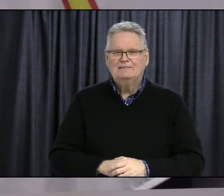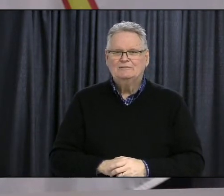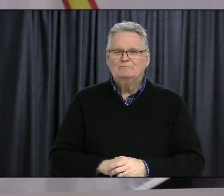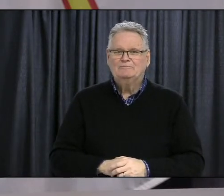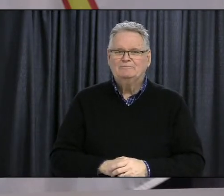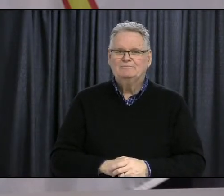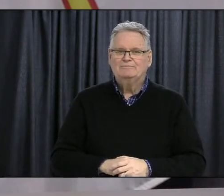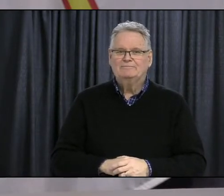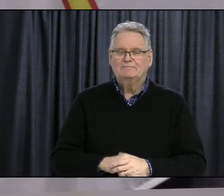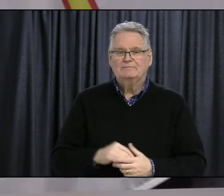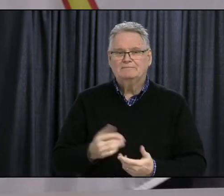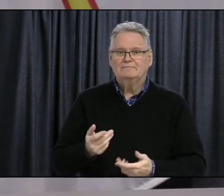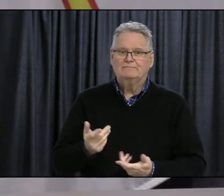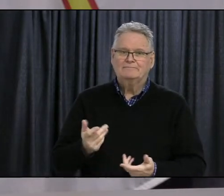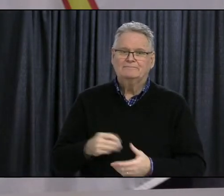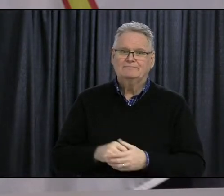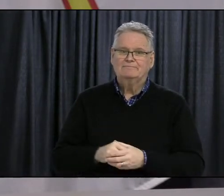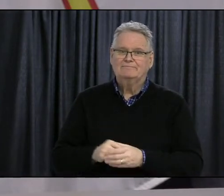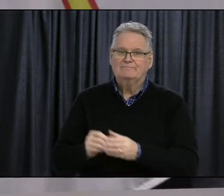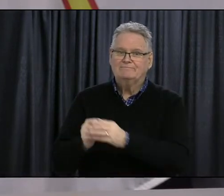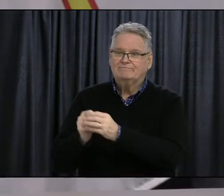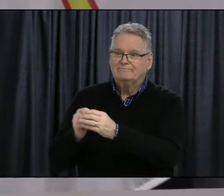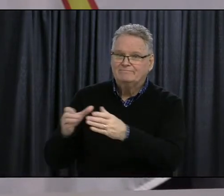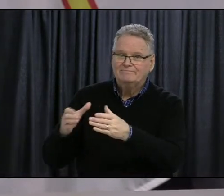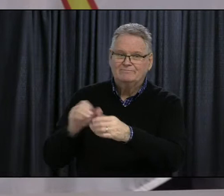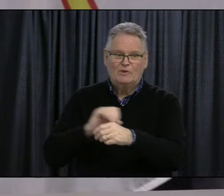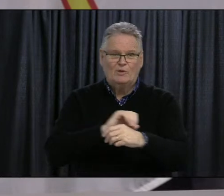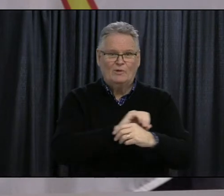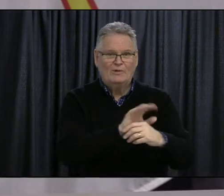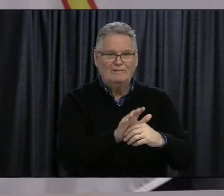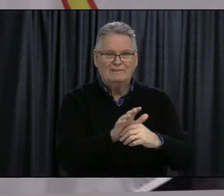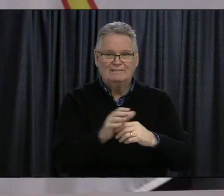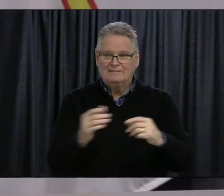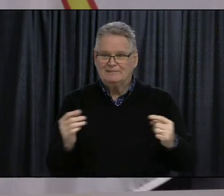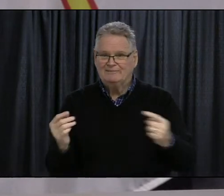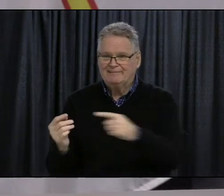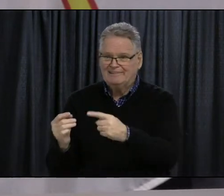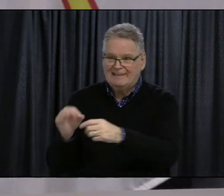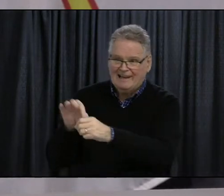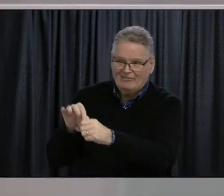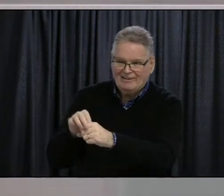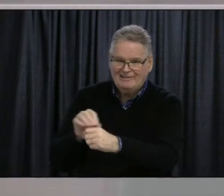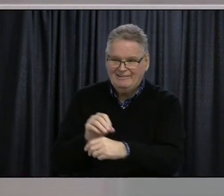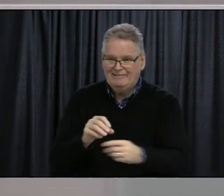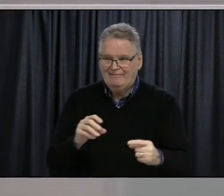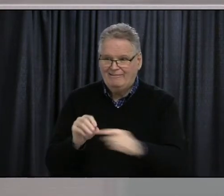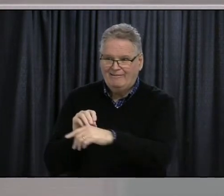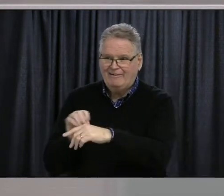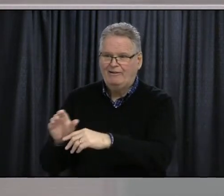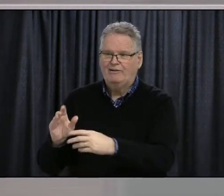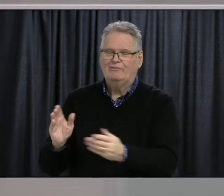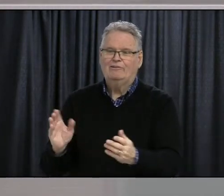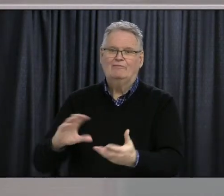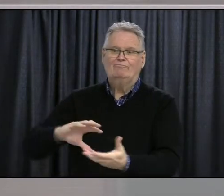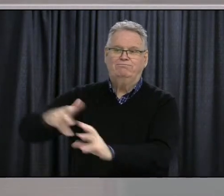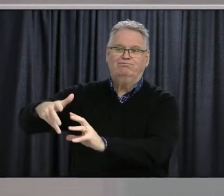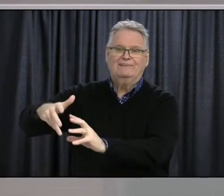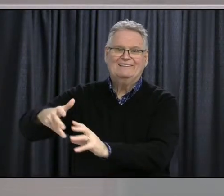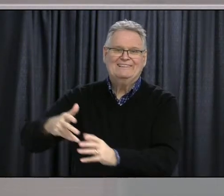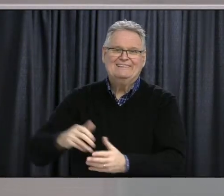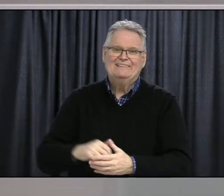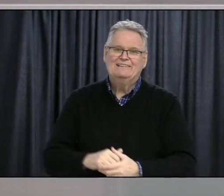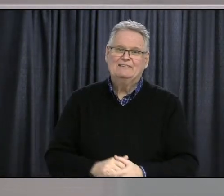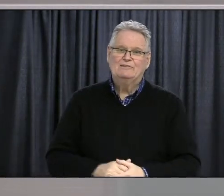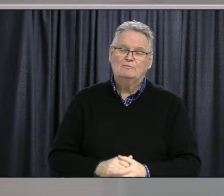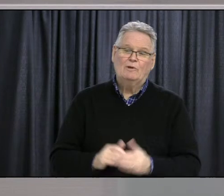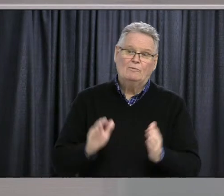cluster now and COVID doing what COVID does should affect an election. Thank you. Our next